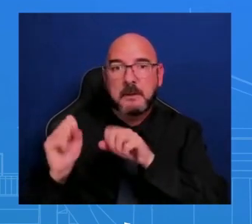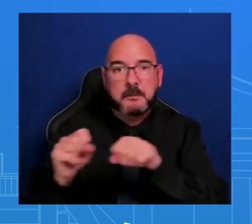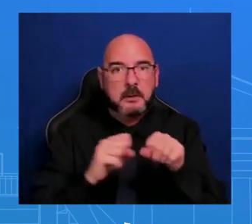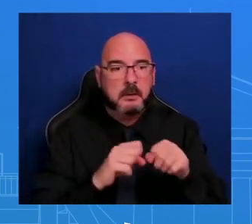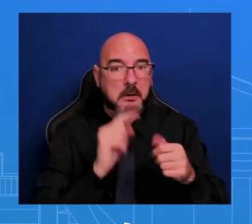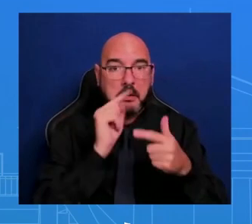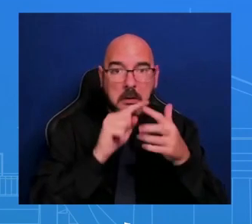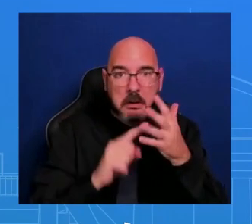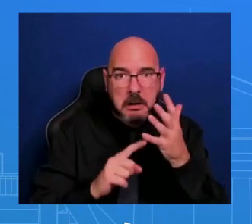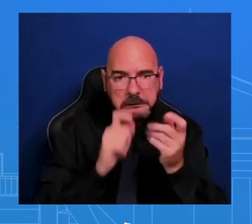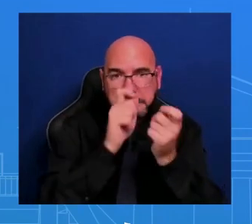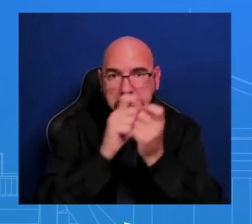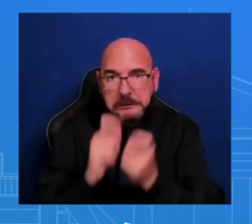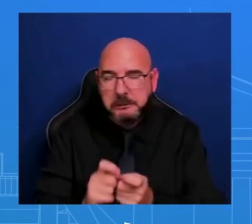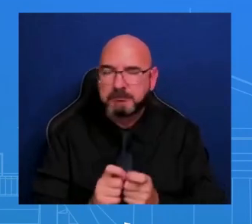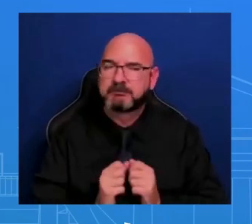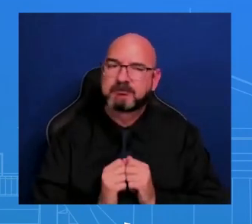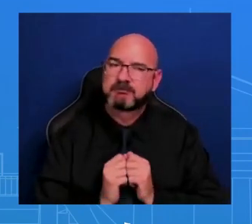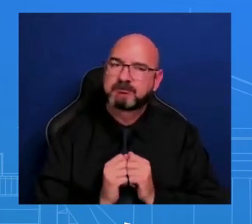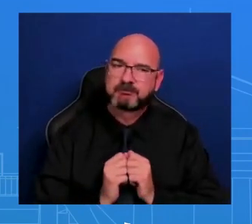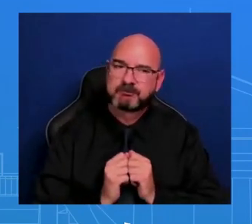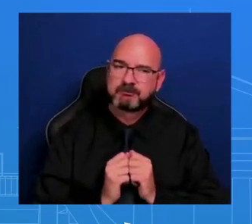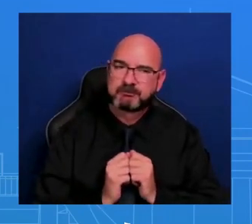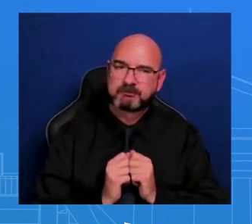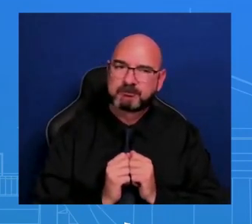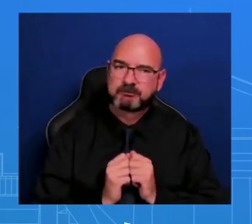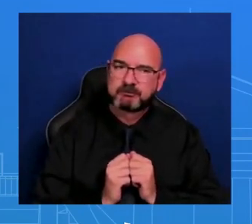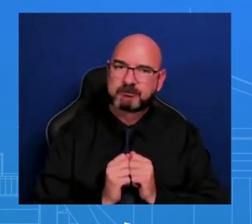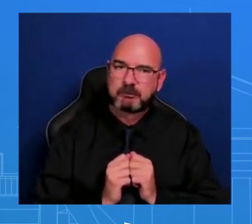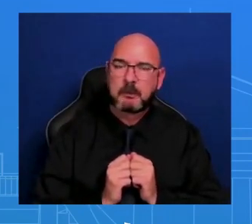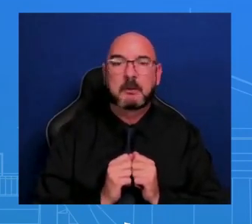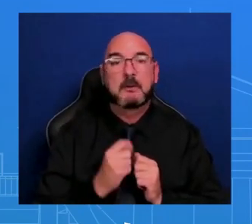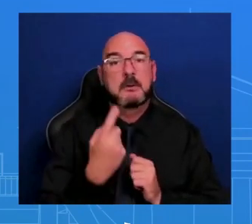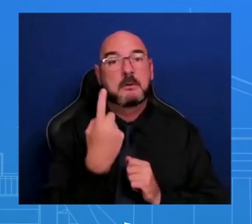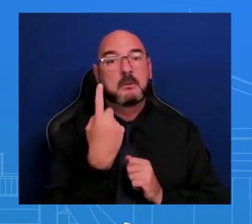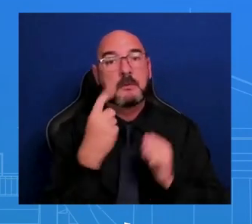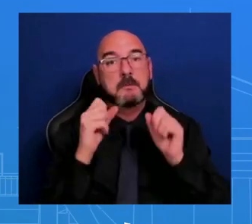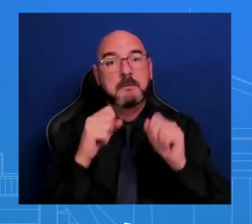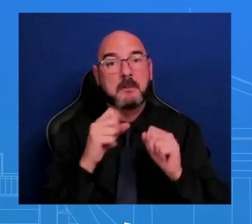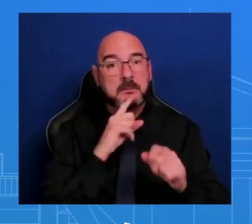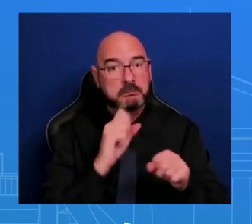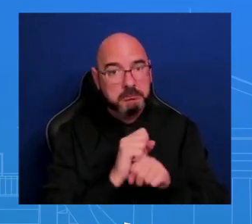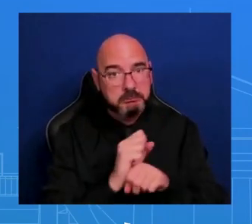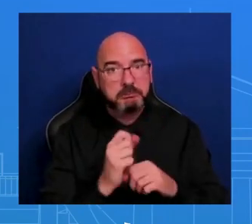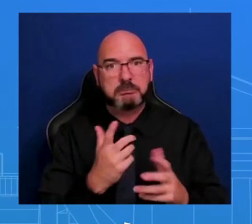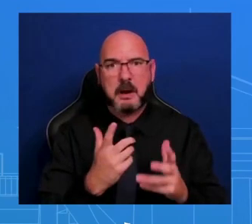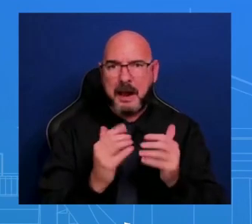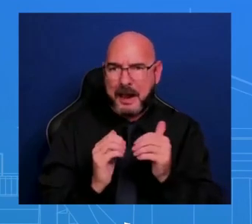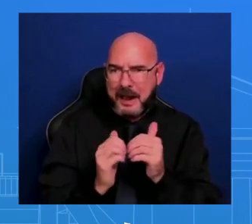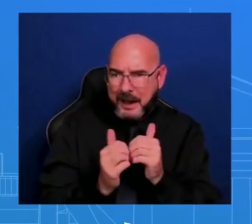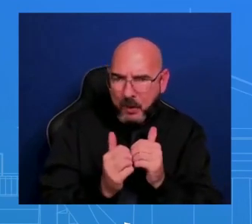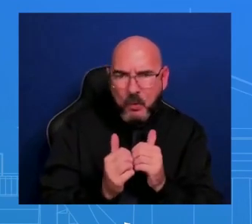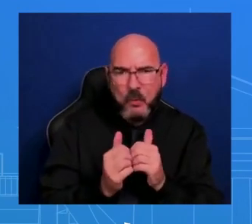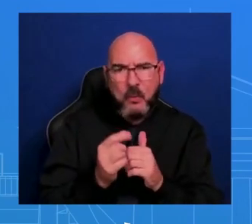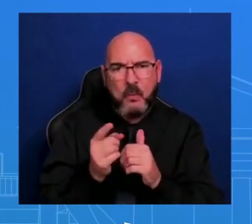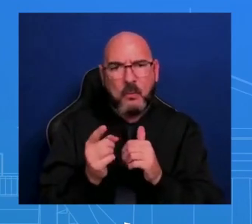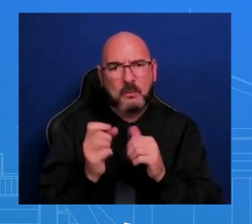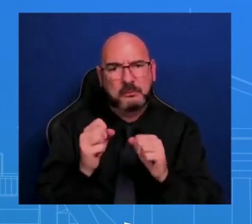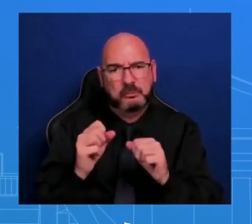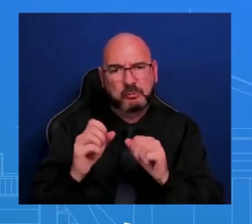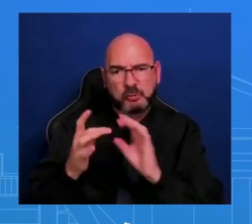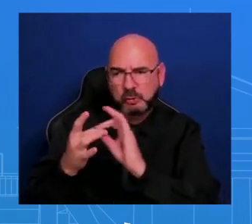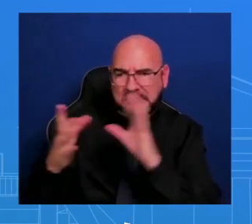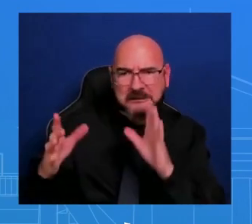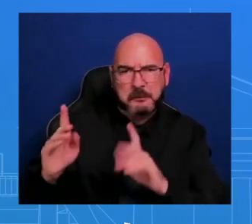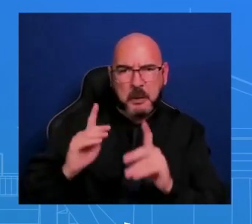and certainly evacuations are one of those things. I mean, there's not a place in the world where the